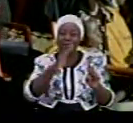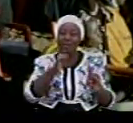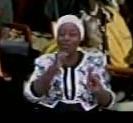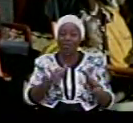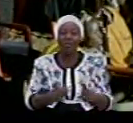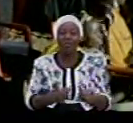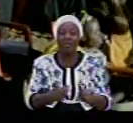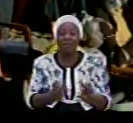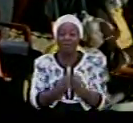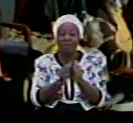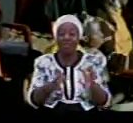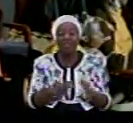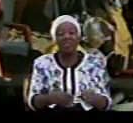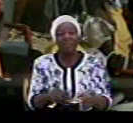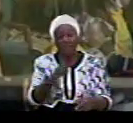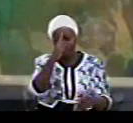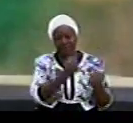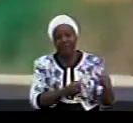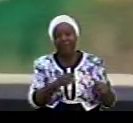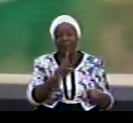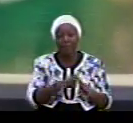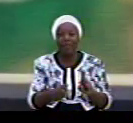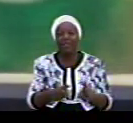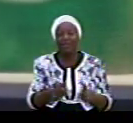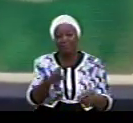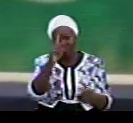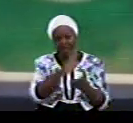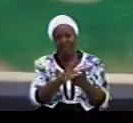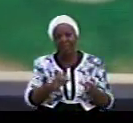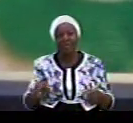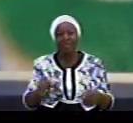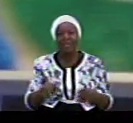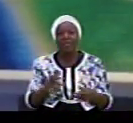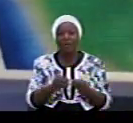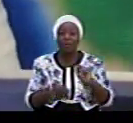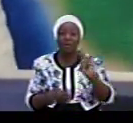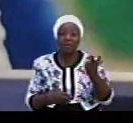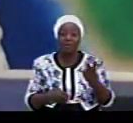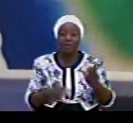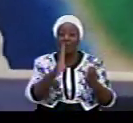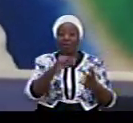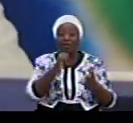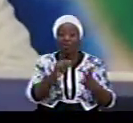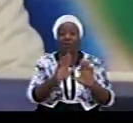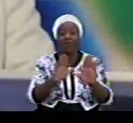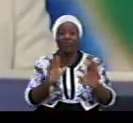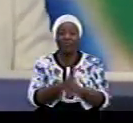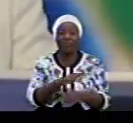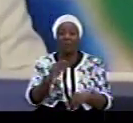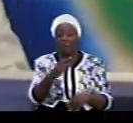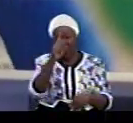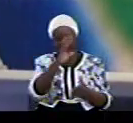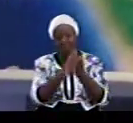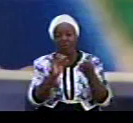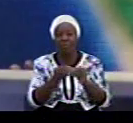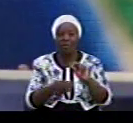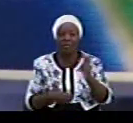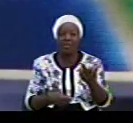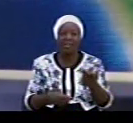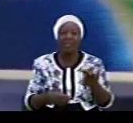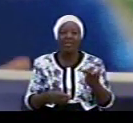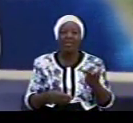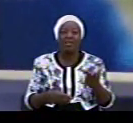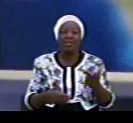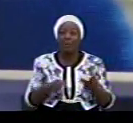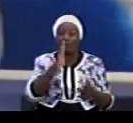but believing. Number two, be not fearful, only believe. Number three, be not